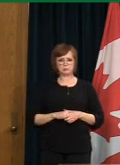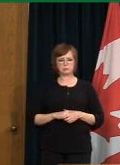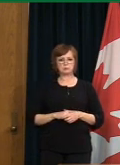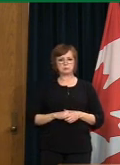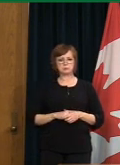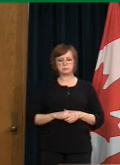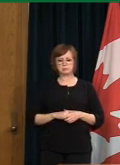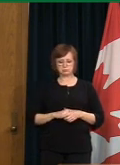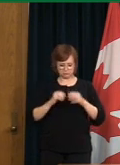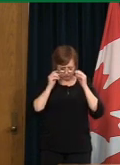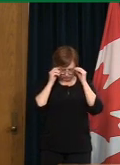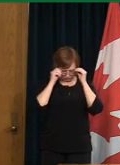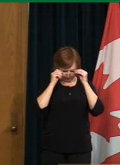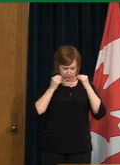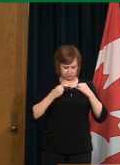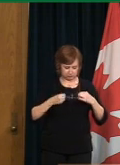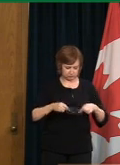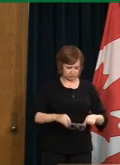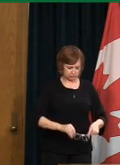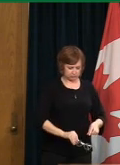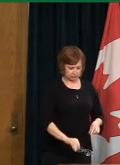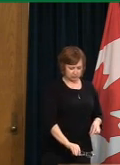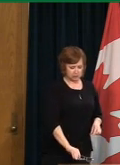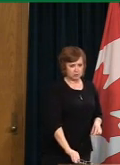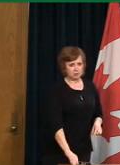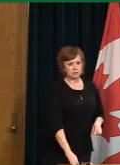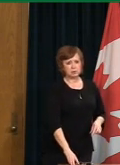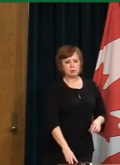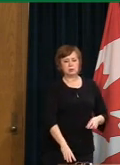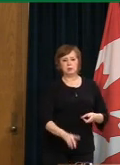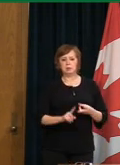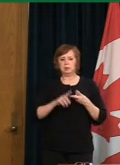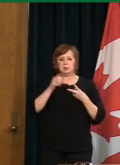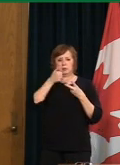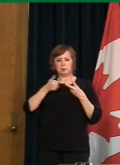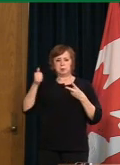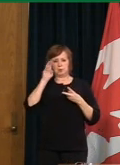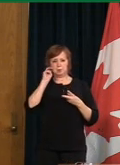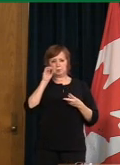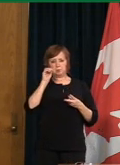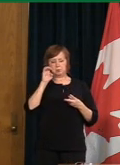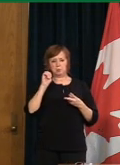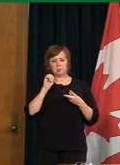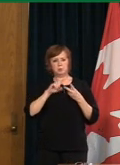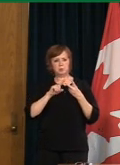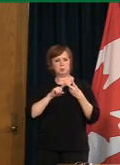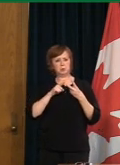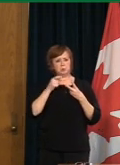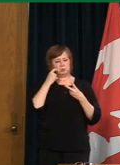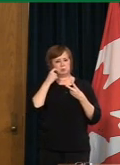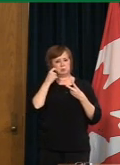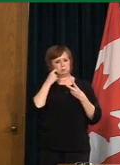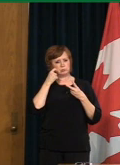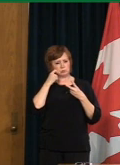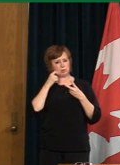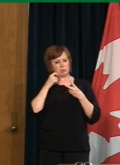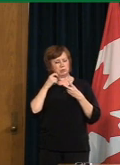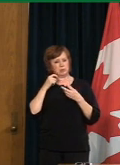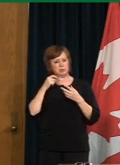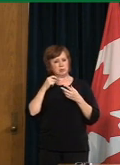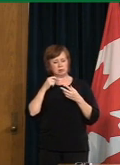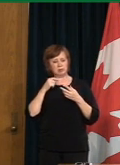Hi, this question is for Premier Moe. Premier, you've ruled out a lockdown or a short-term circuit breaker,